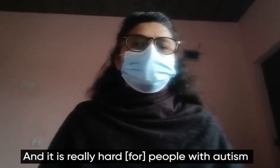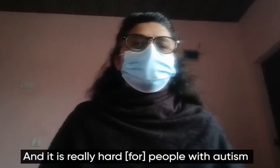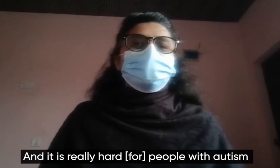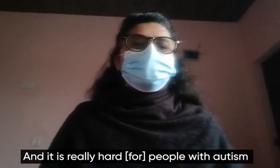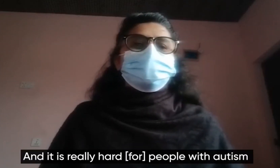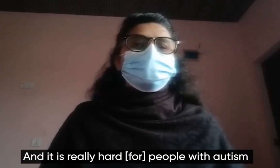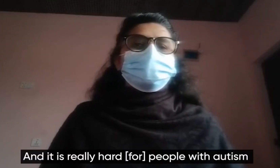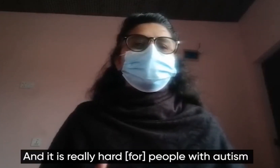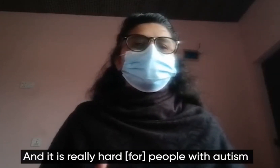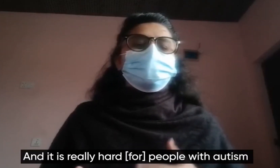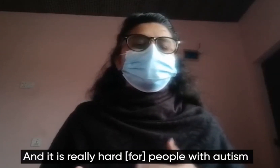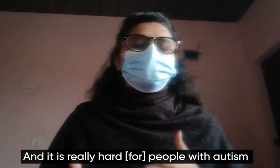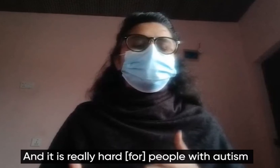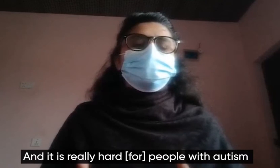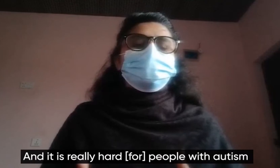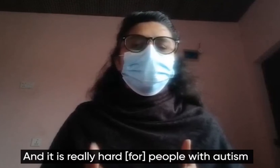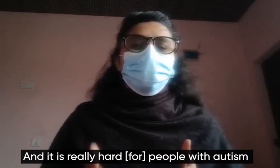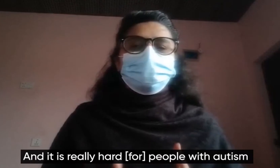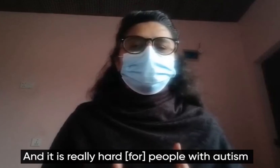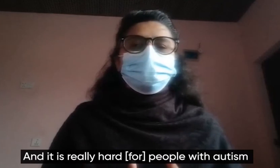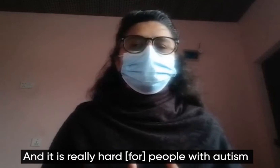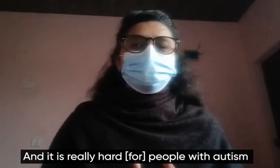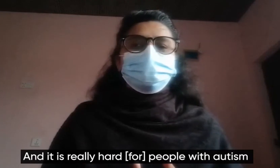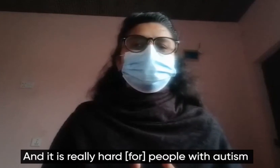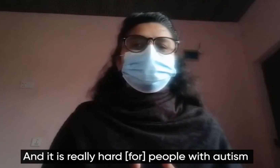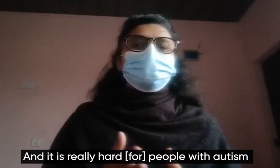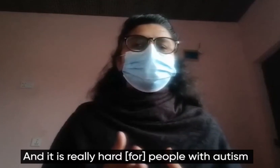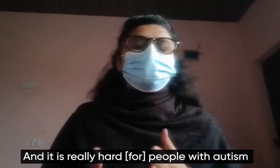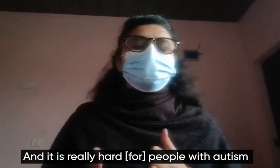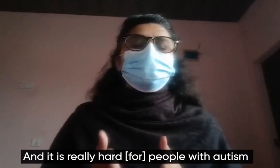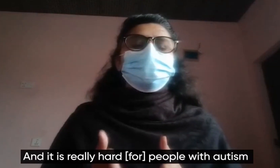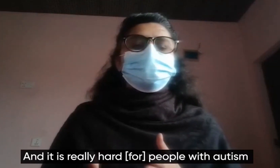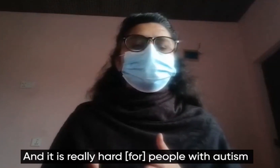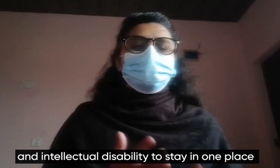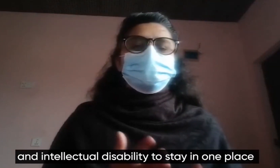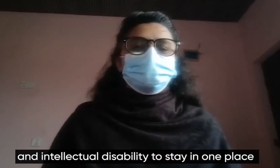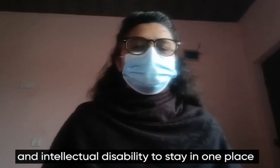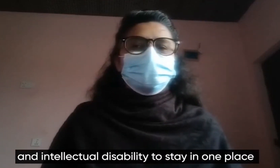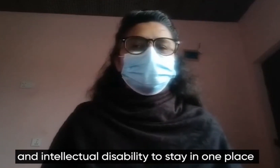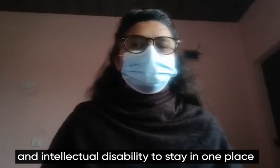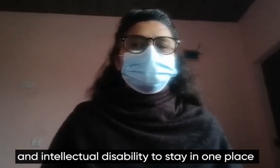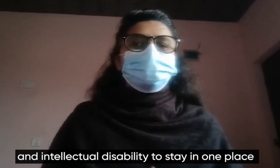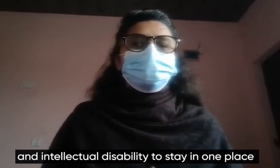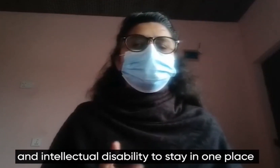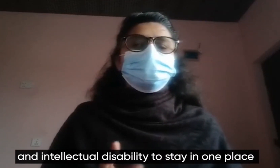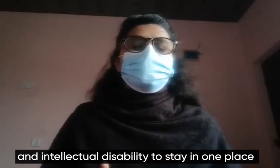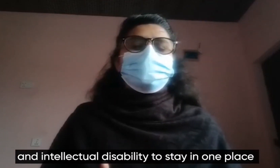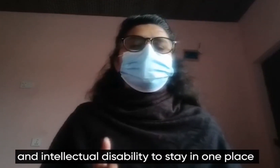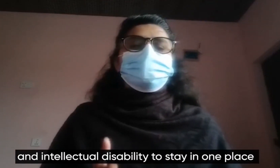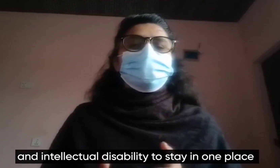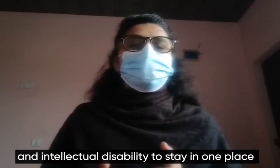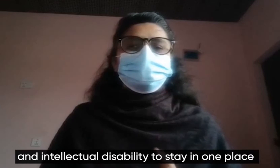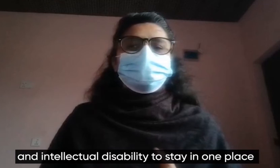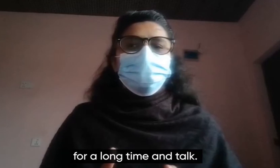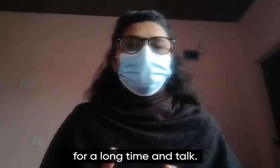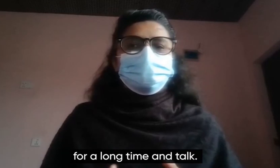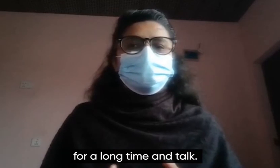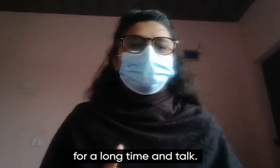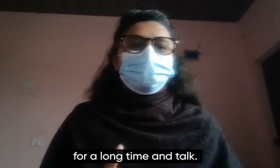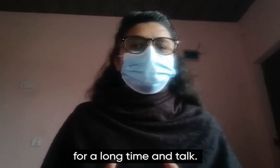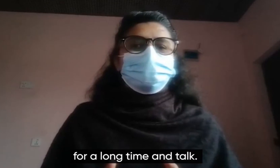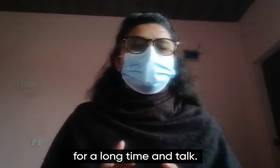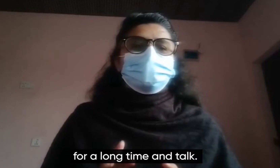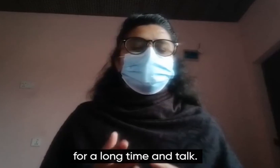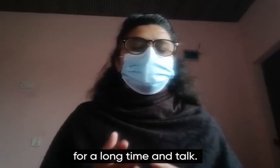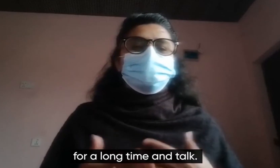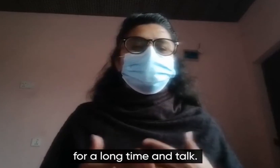and it is really hard to people with autism and intellectual disability to stay in one place for a long